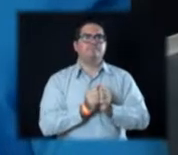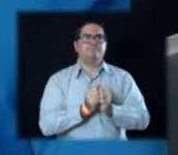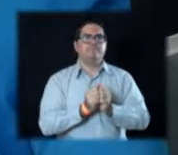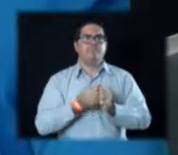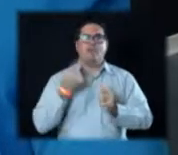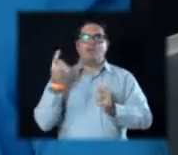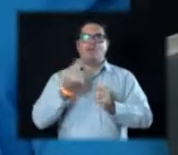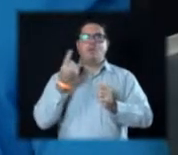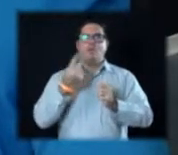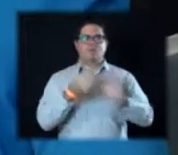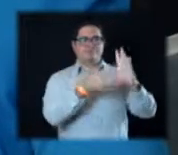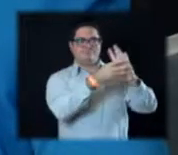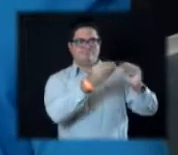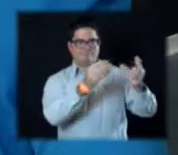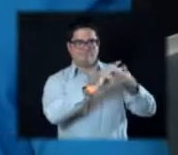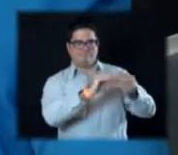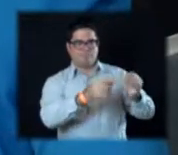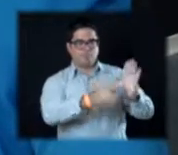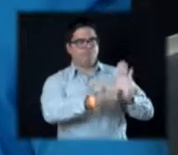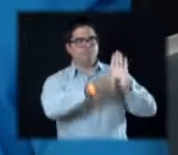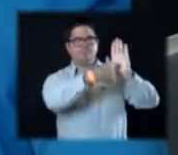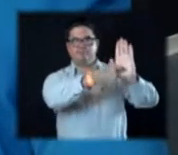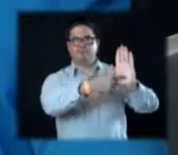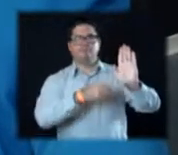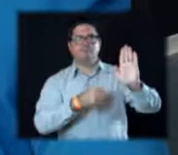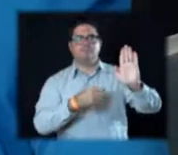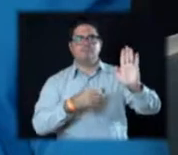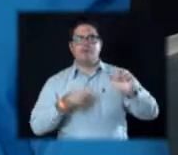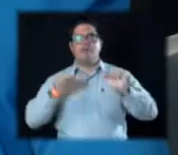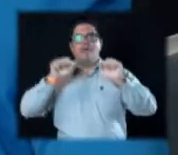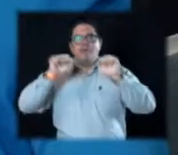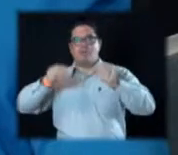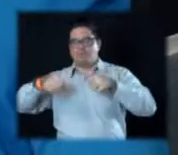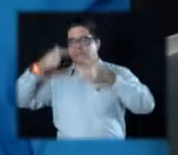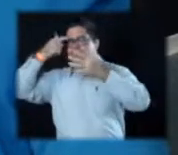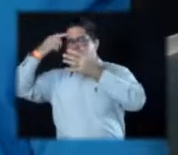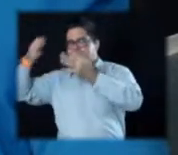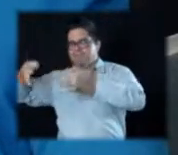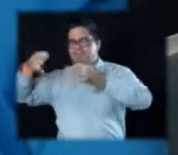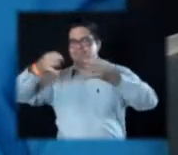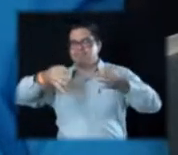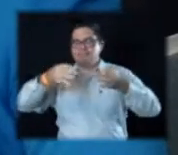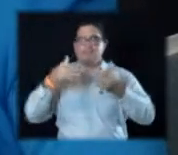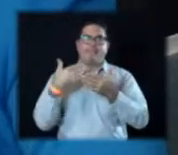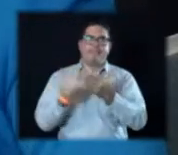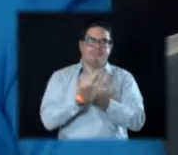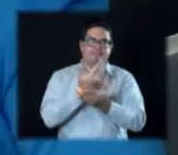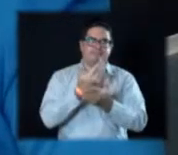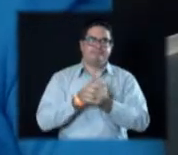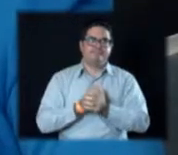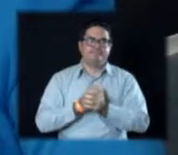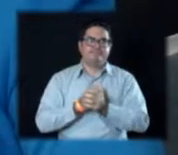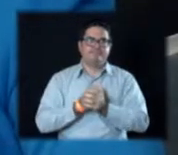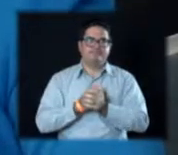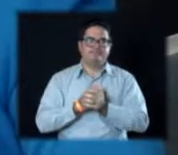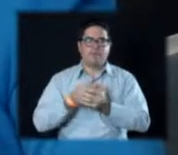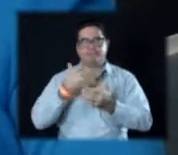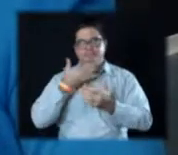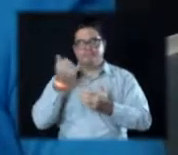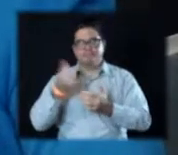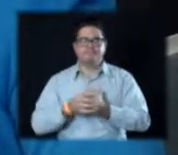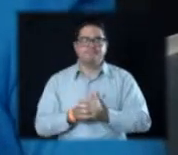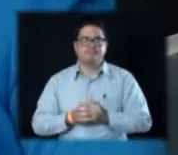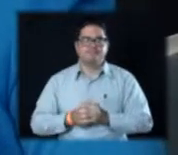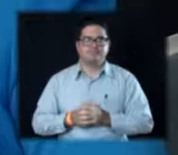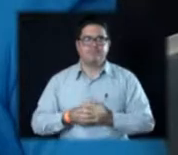hand can the Commonwealth begin to make more informed and reliable fiscal tener and economic una decisions. Y de tomar decisiones fiscales